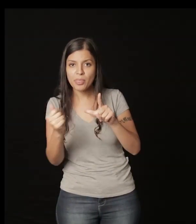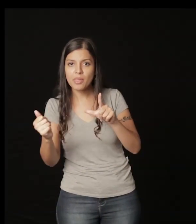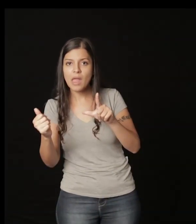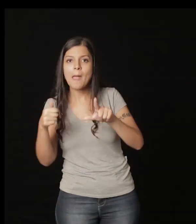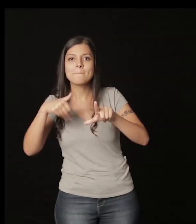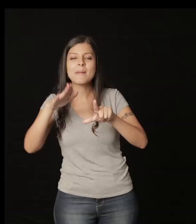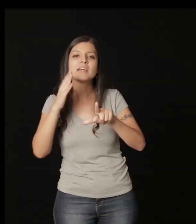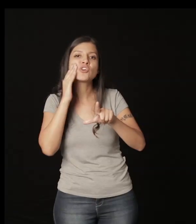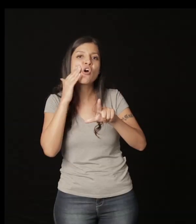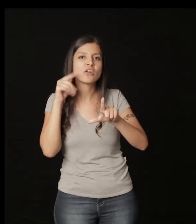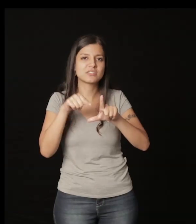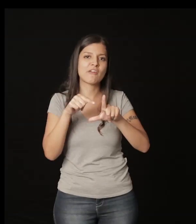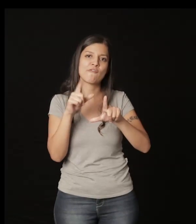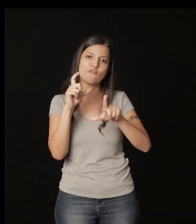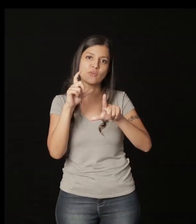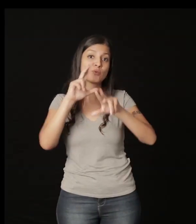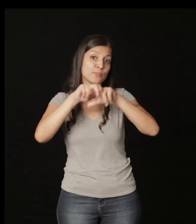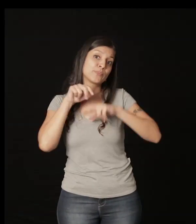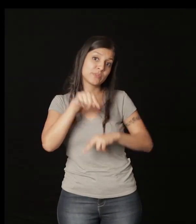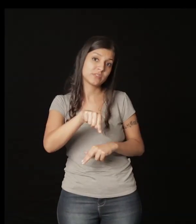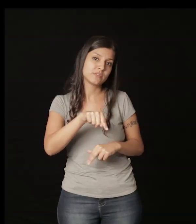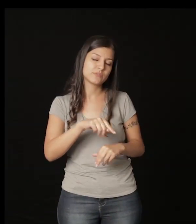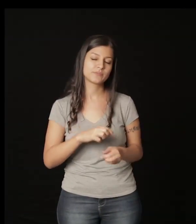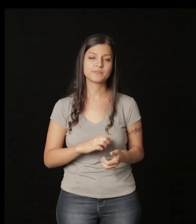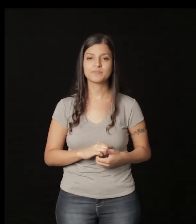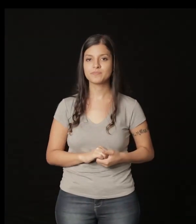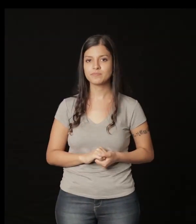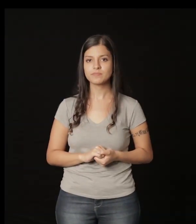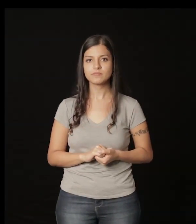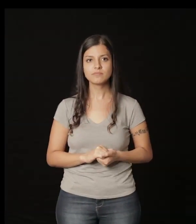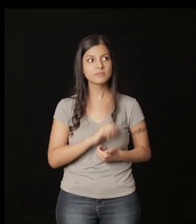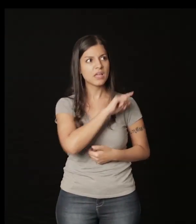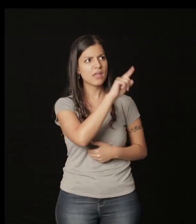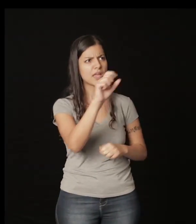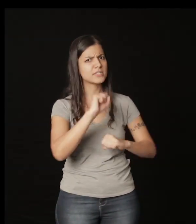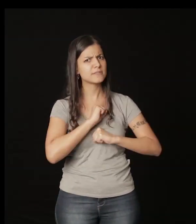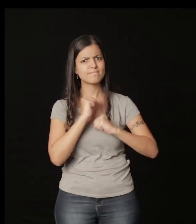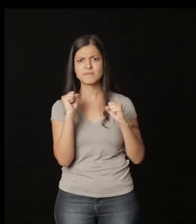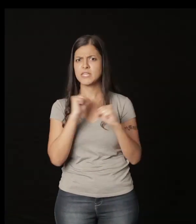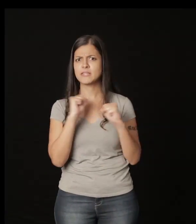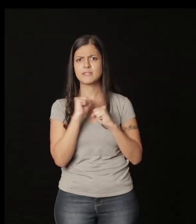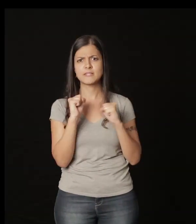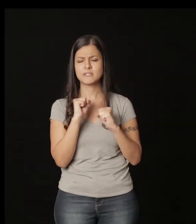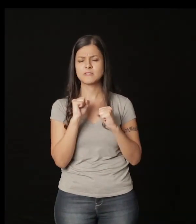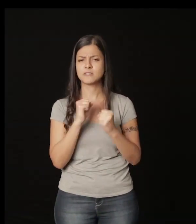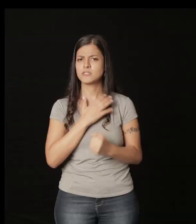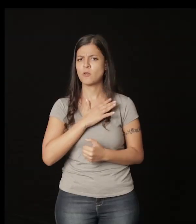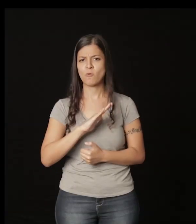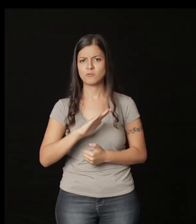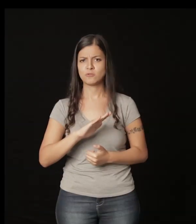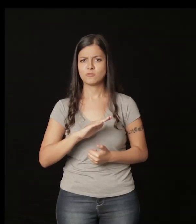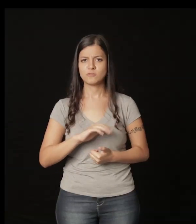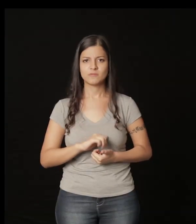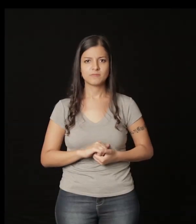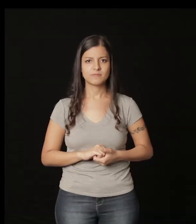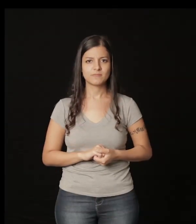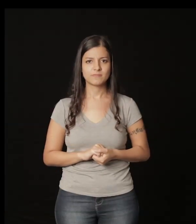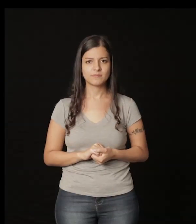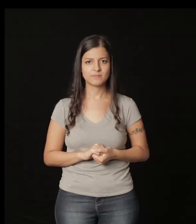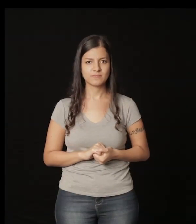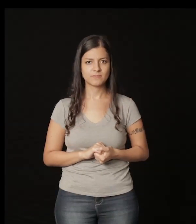deteriorates, it's a very magenta picture. So that's the reason. So they were really pissed off with us,